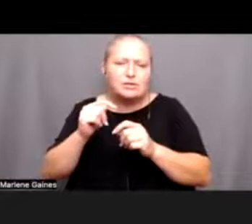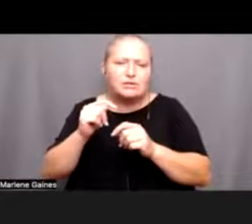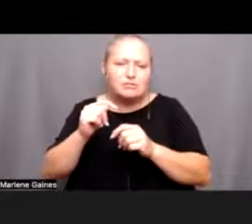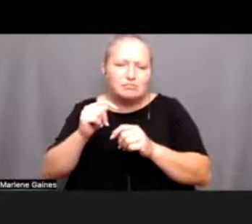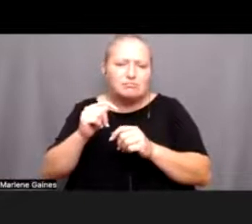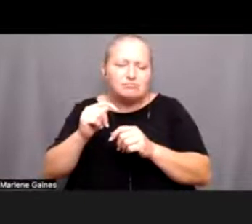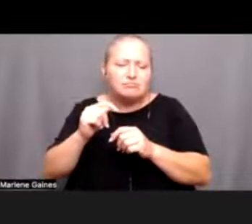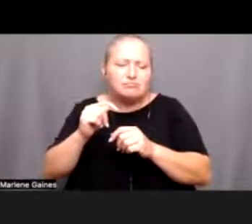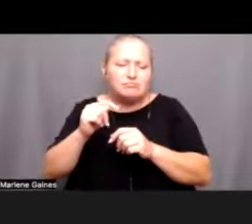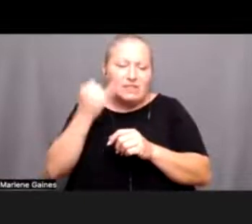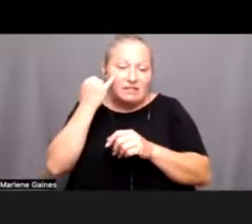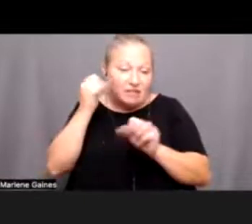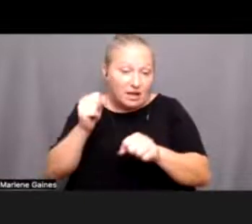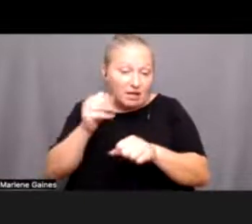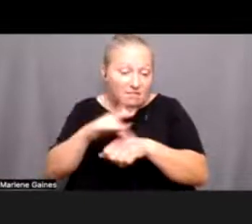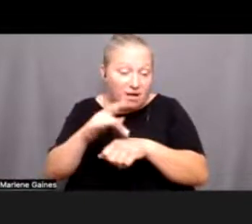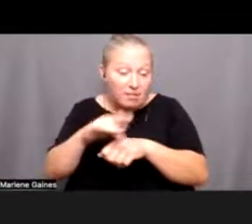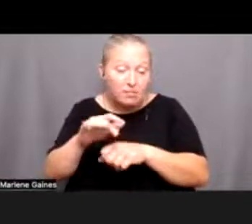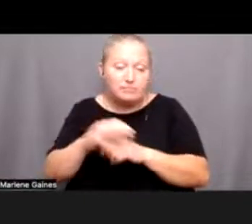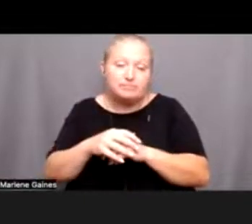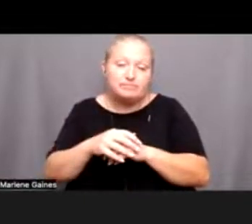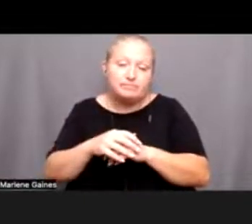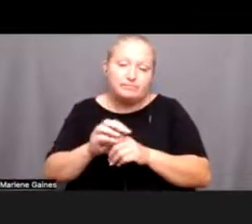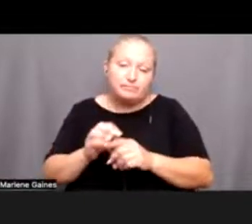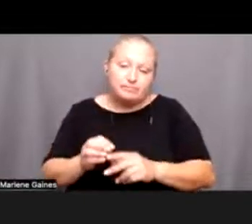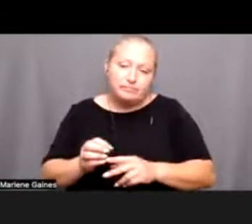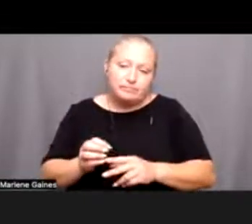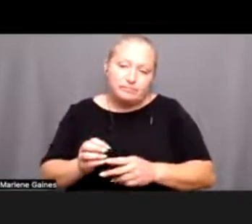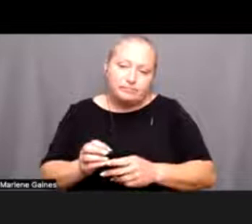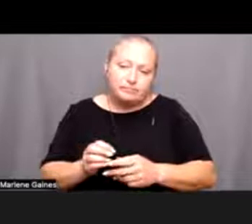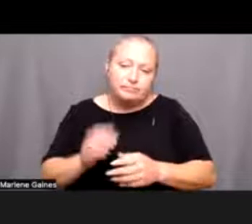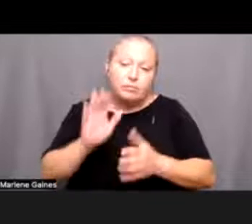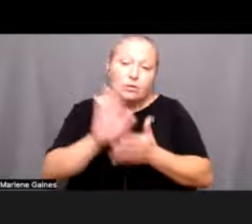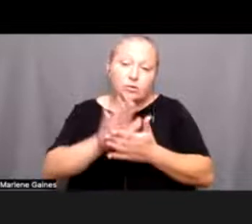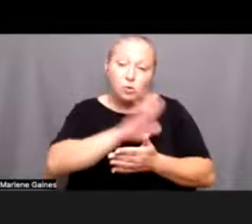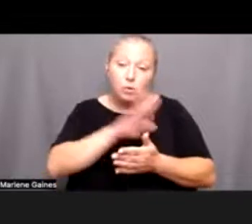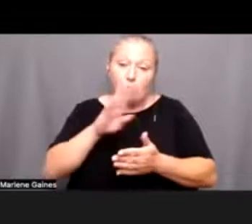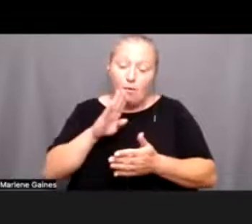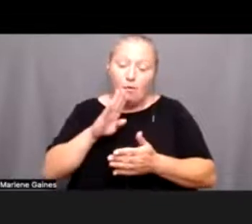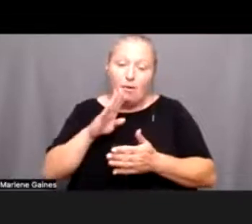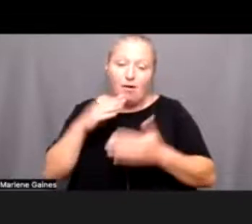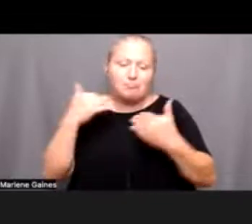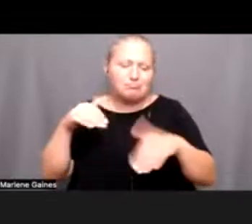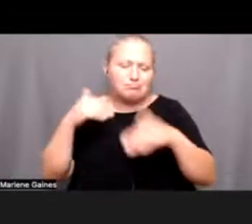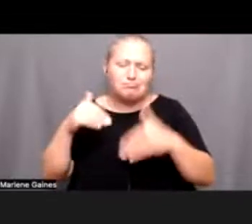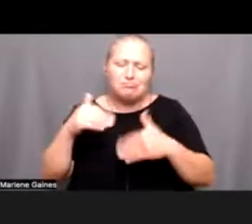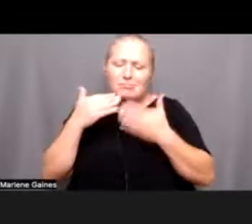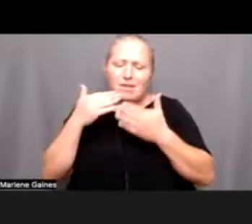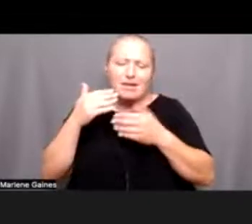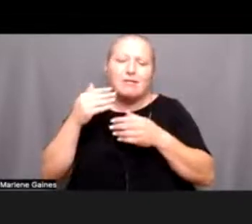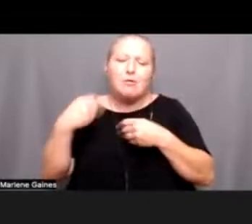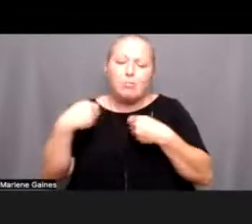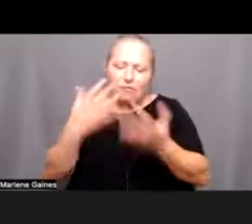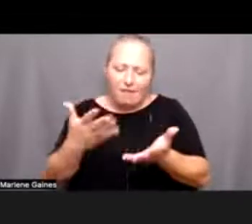made available. And the school board graciously provided